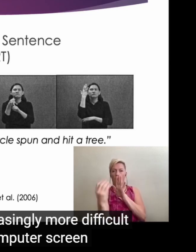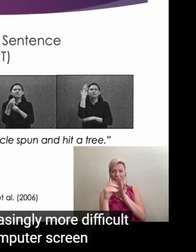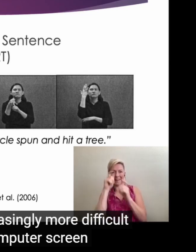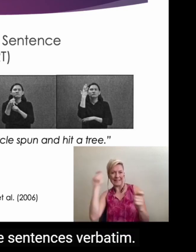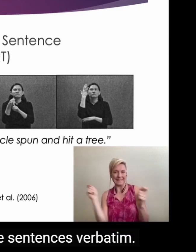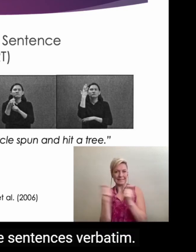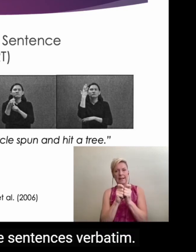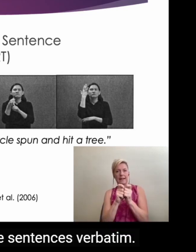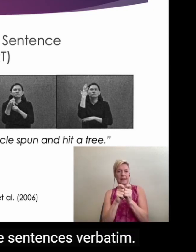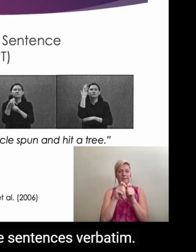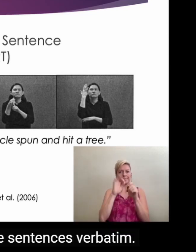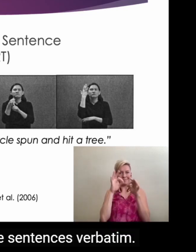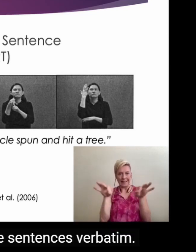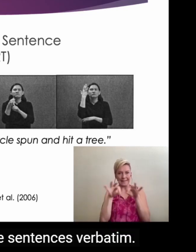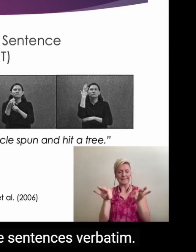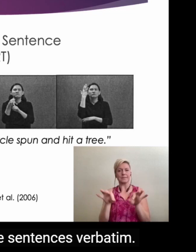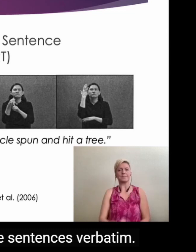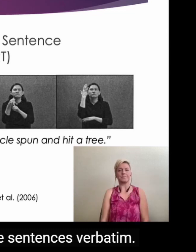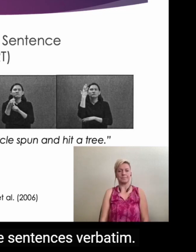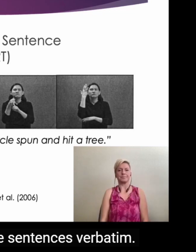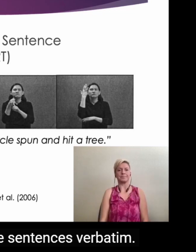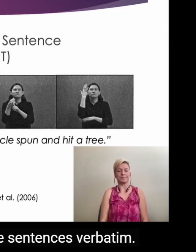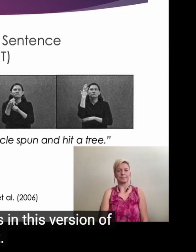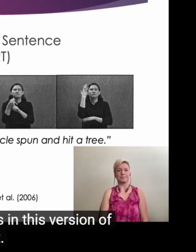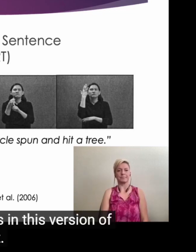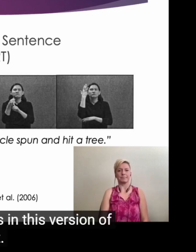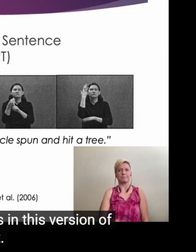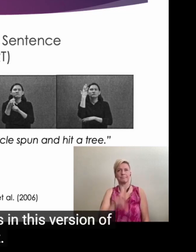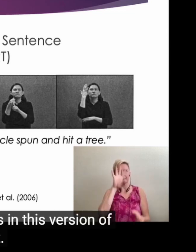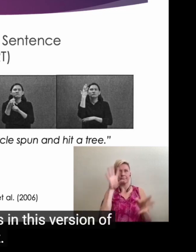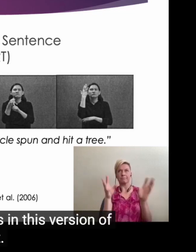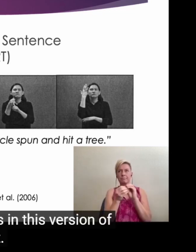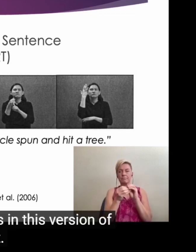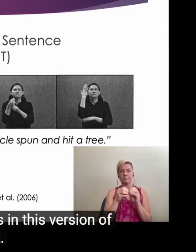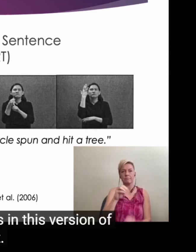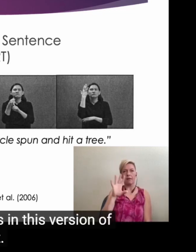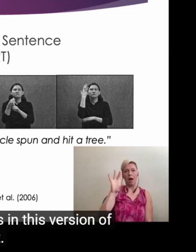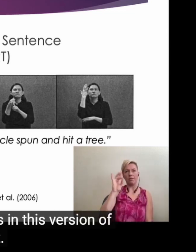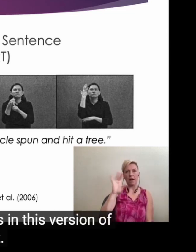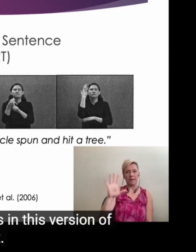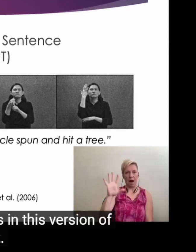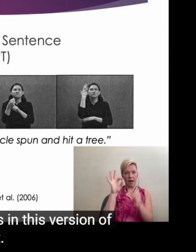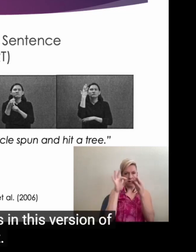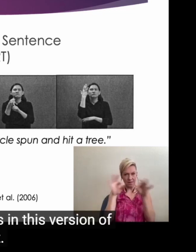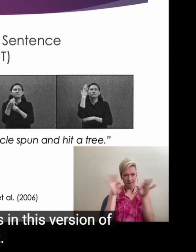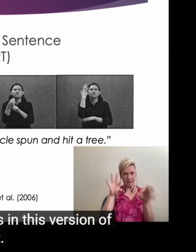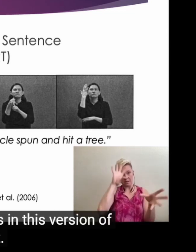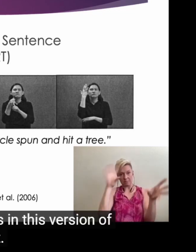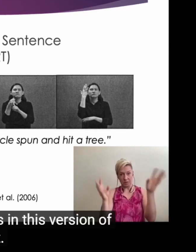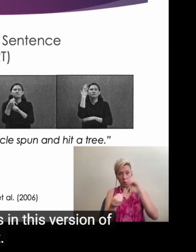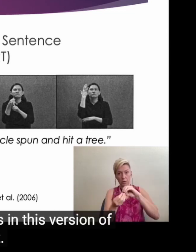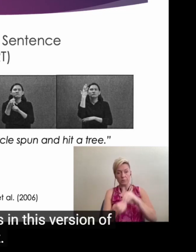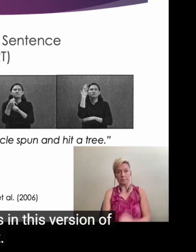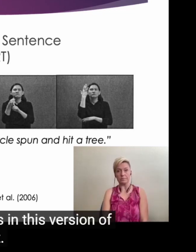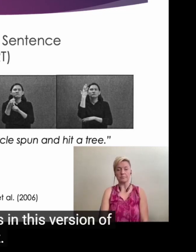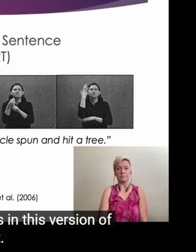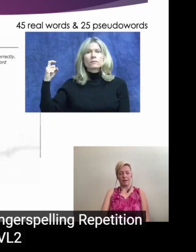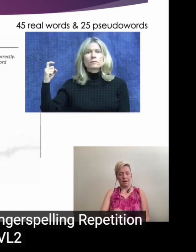screen and were asked to repeat the sentences verbatim. There were 35 sentences in this version of the